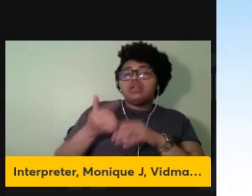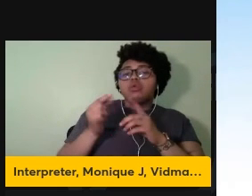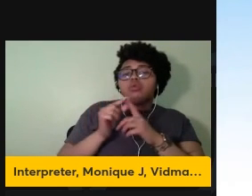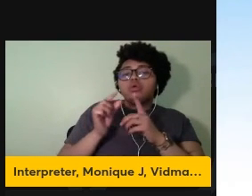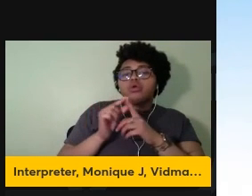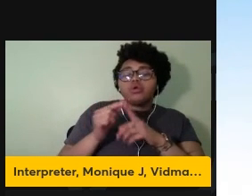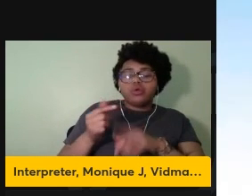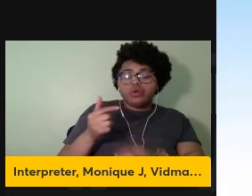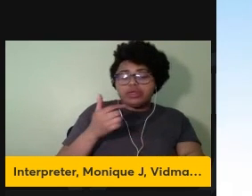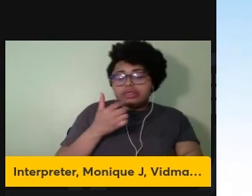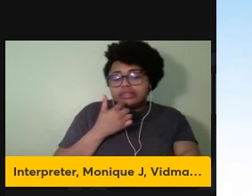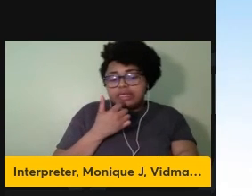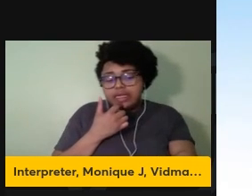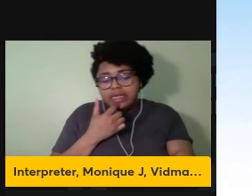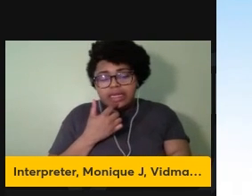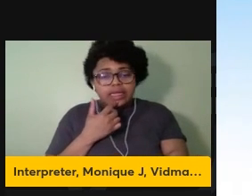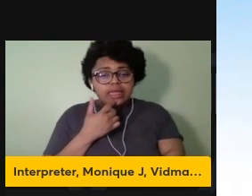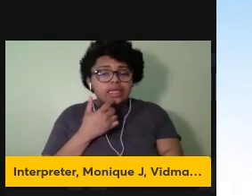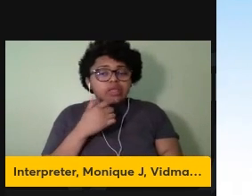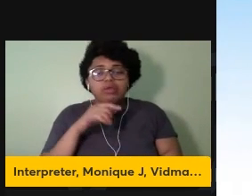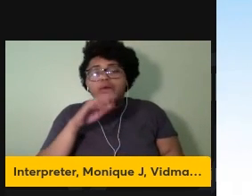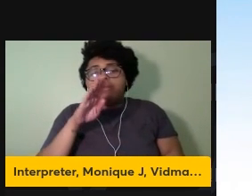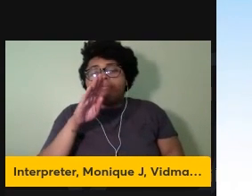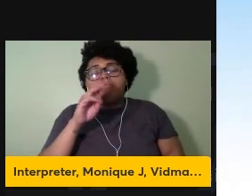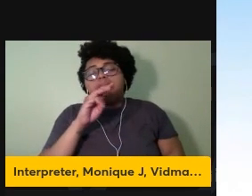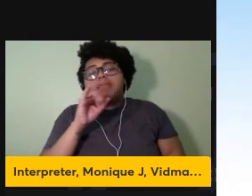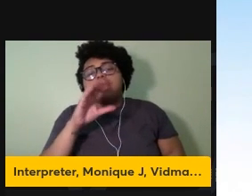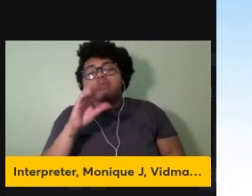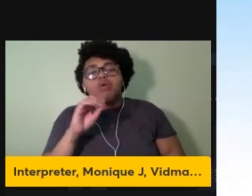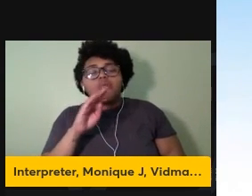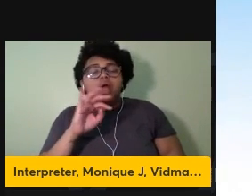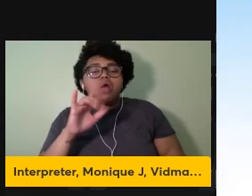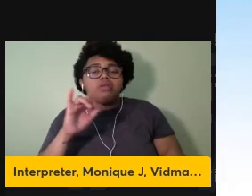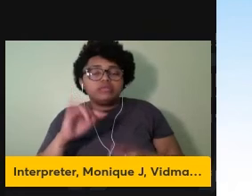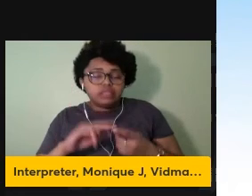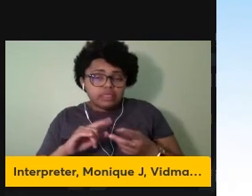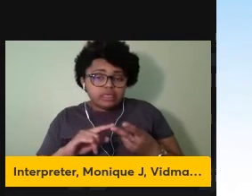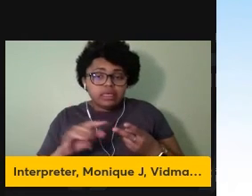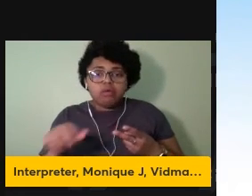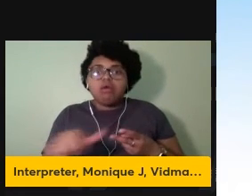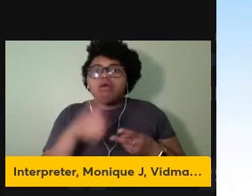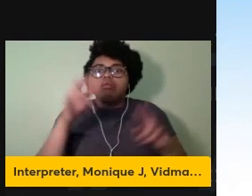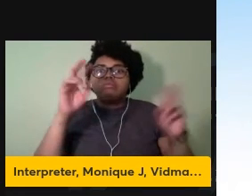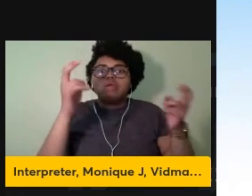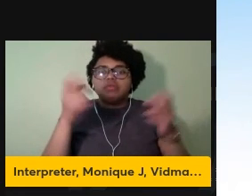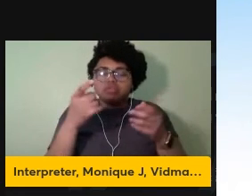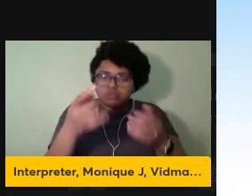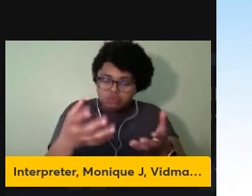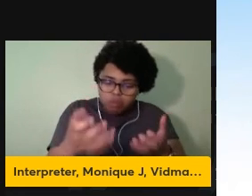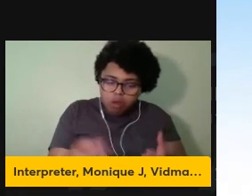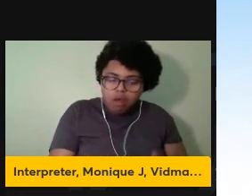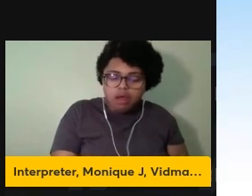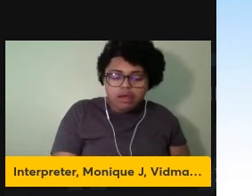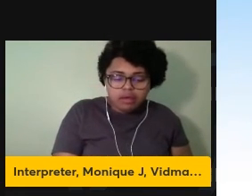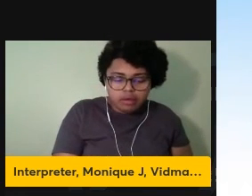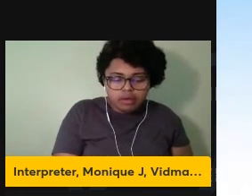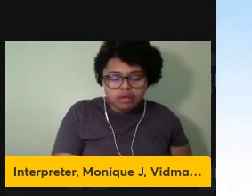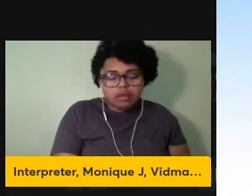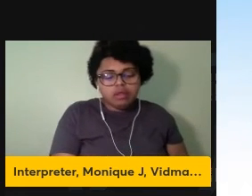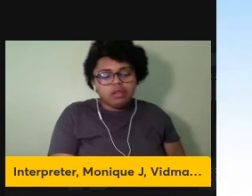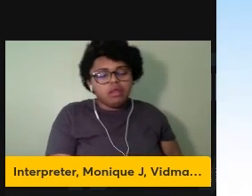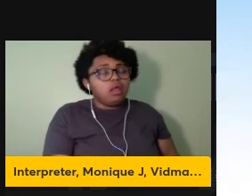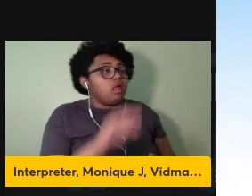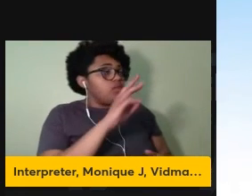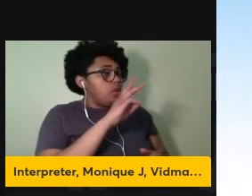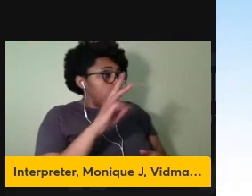or microbiology or molecular biology, any topic that you want. And the sites that offer projects